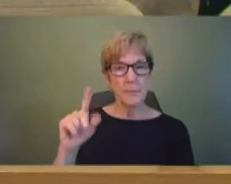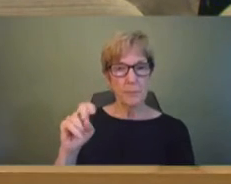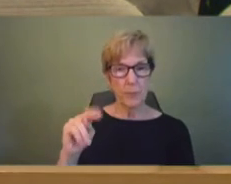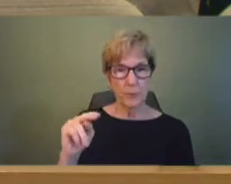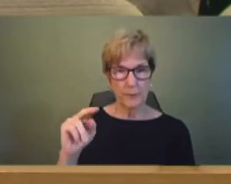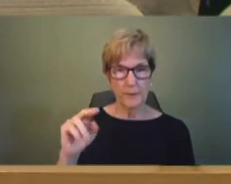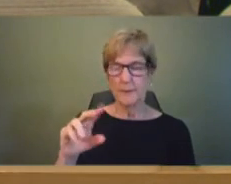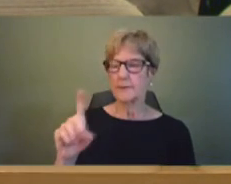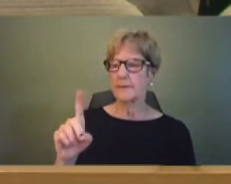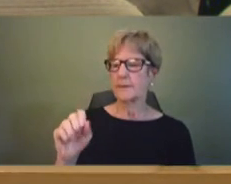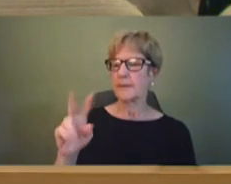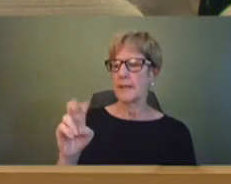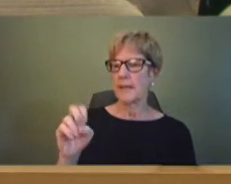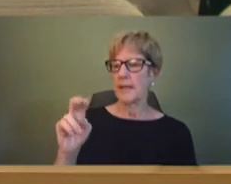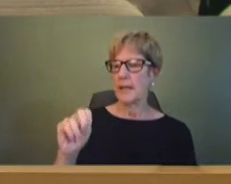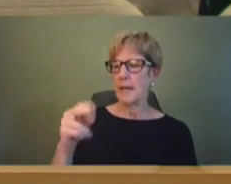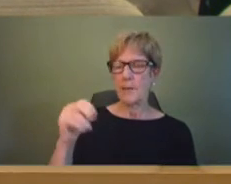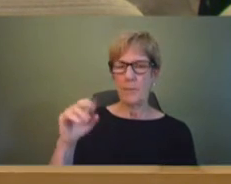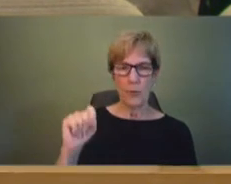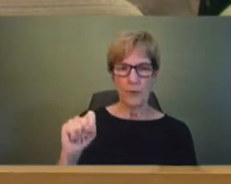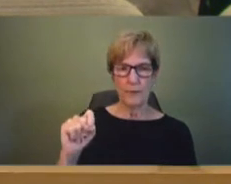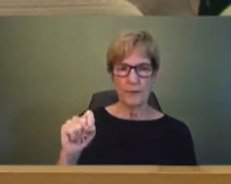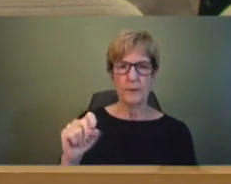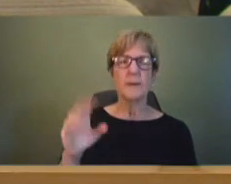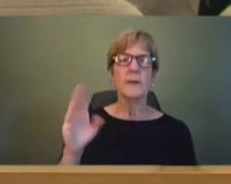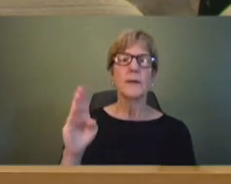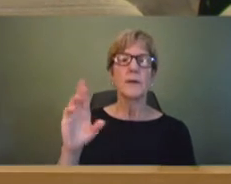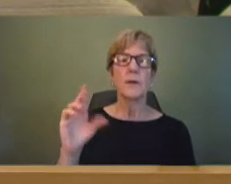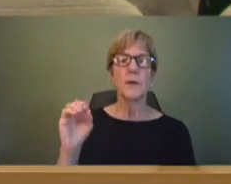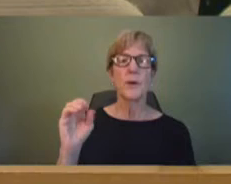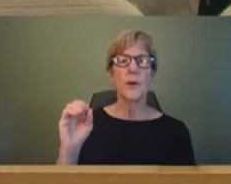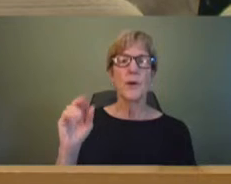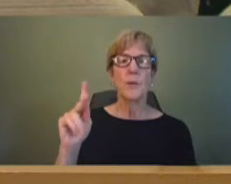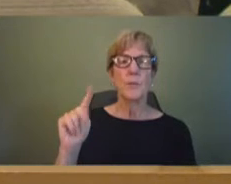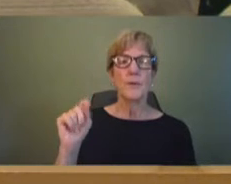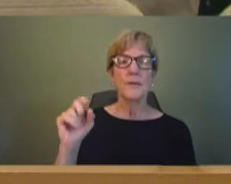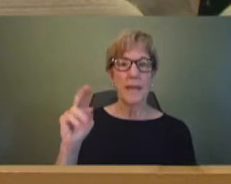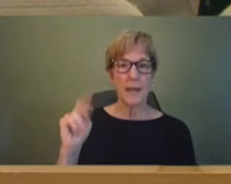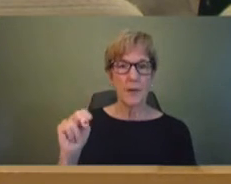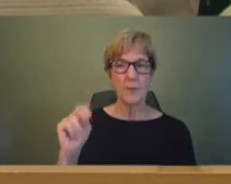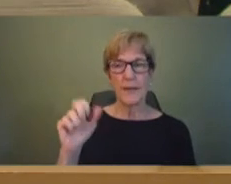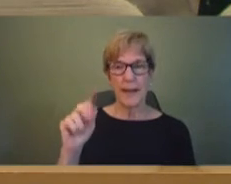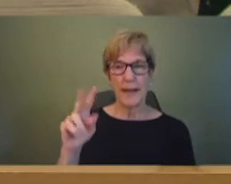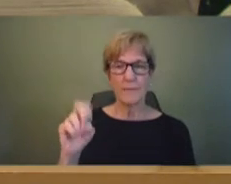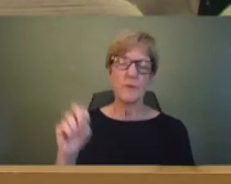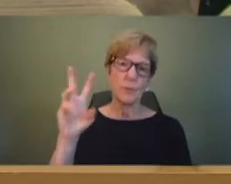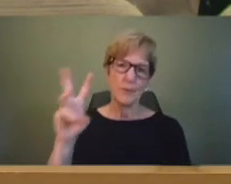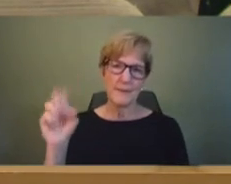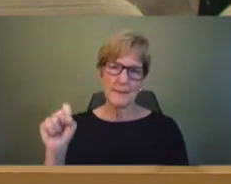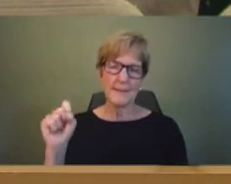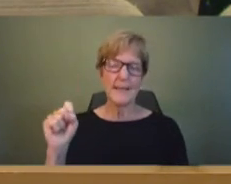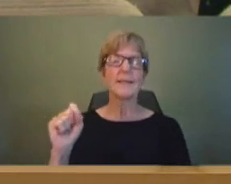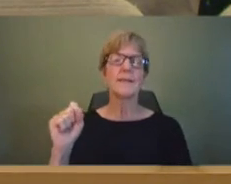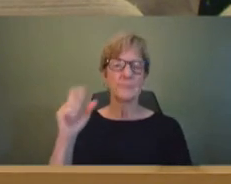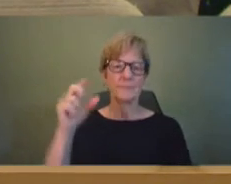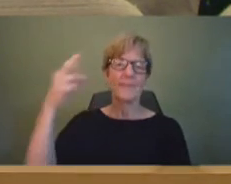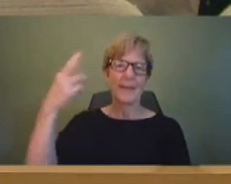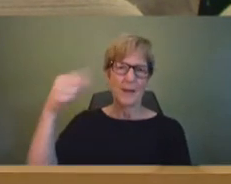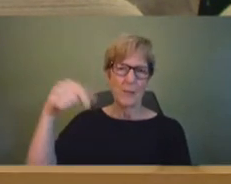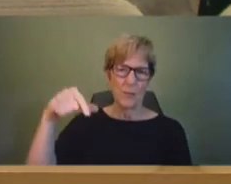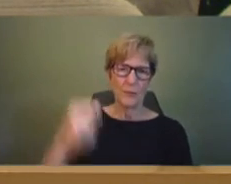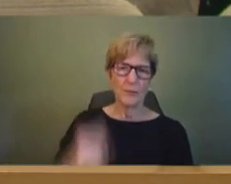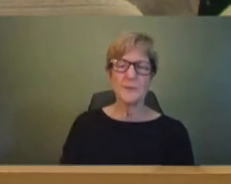engineering address 119 brooktown Avenue Winston Salem I'm from the corporate office and I have some of my associates here to talk about the details if you have